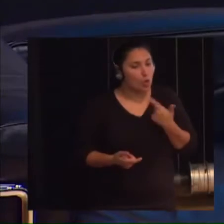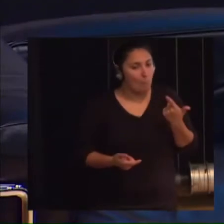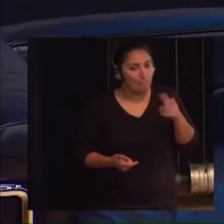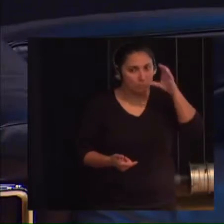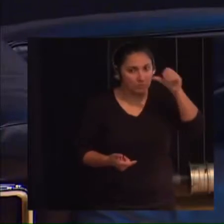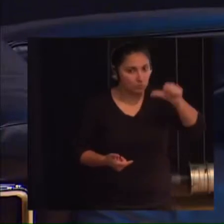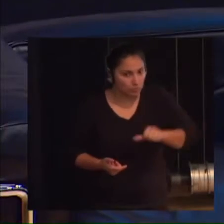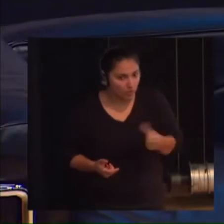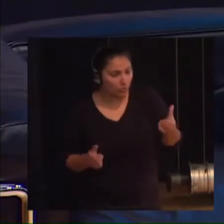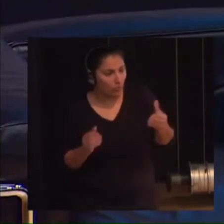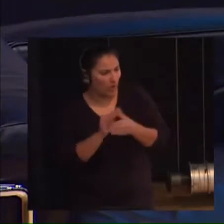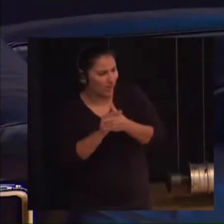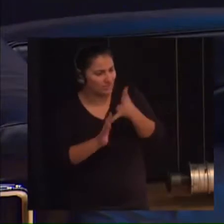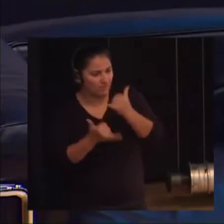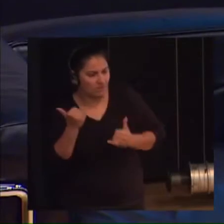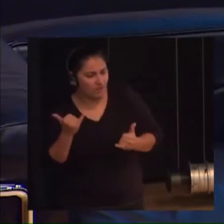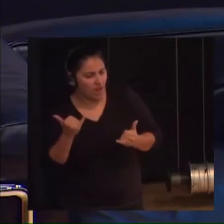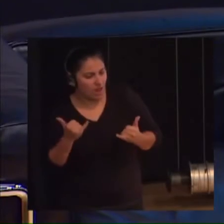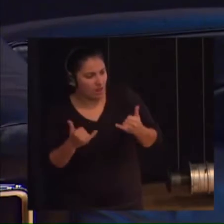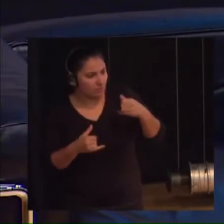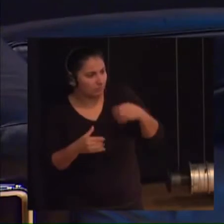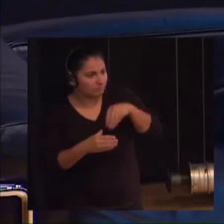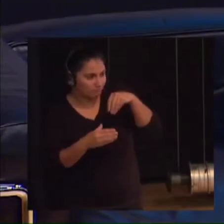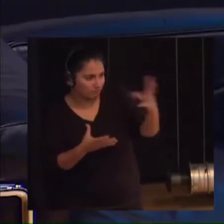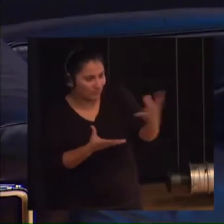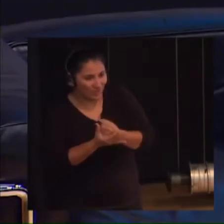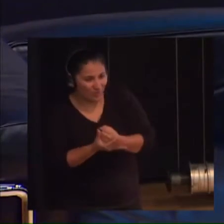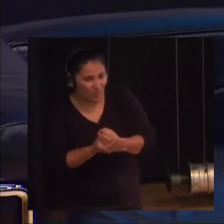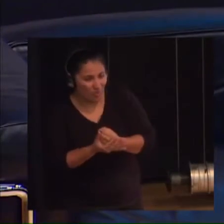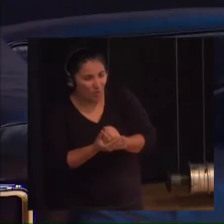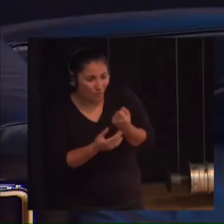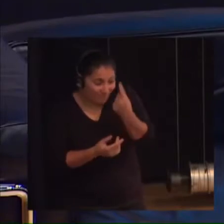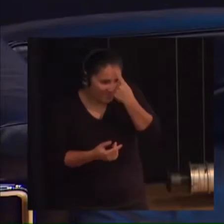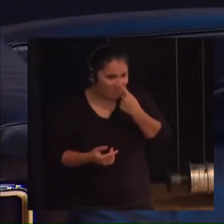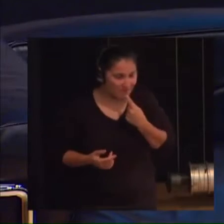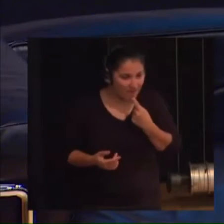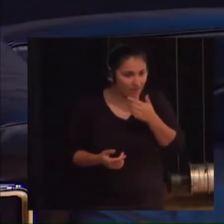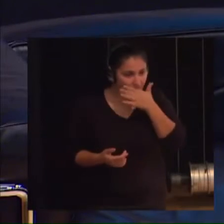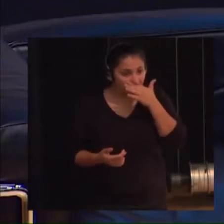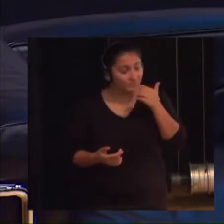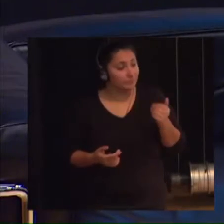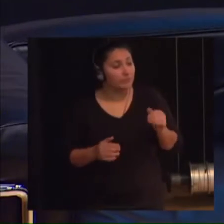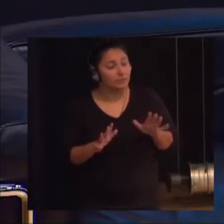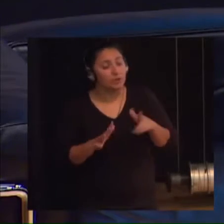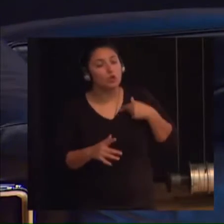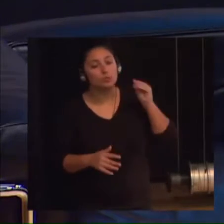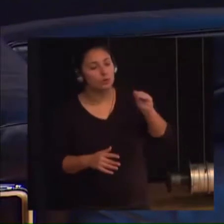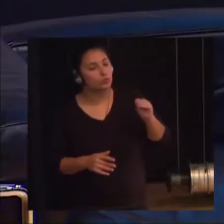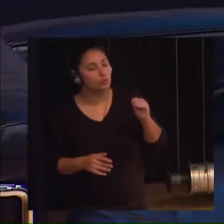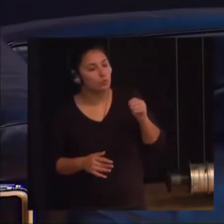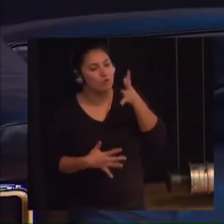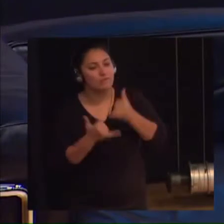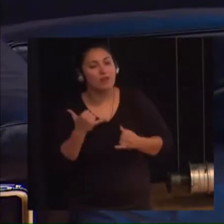they follow very, very closely. No? My question to you is, how do we avert this risk? How do we get the